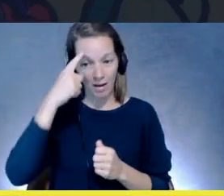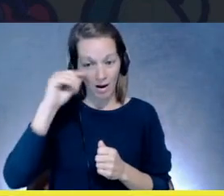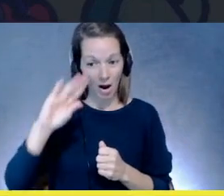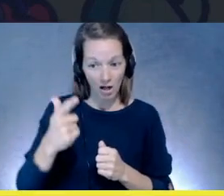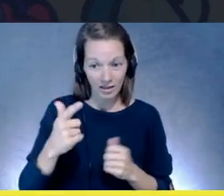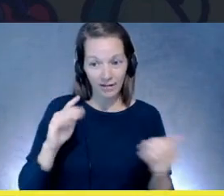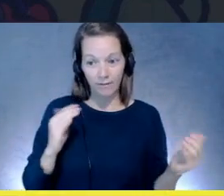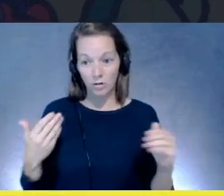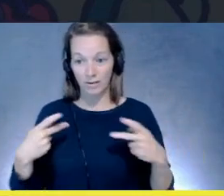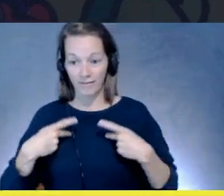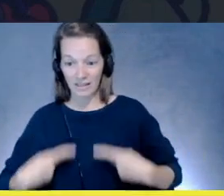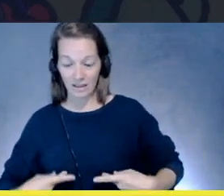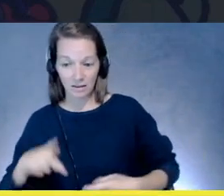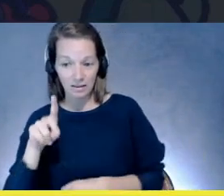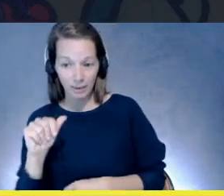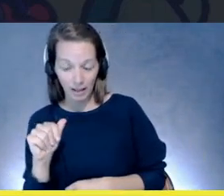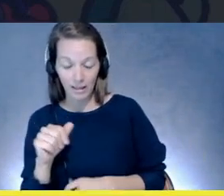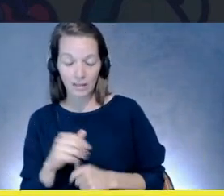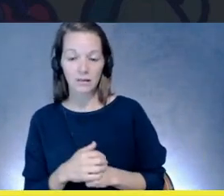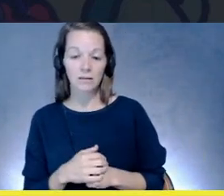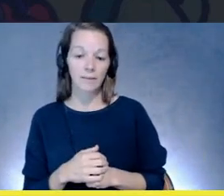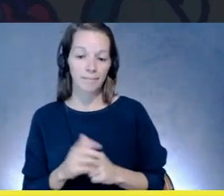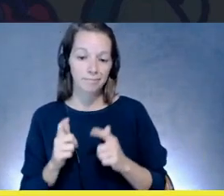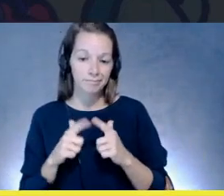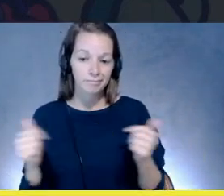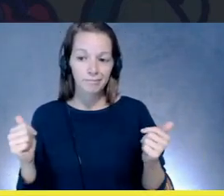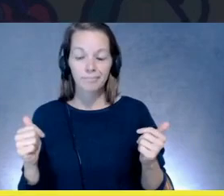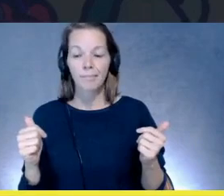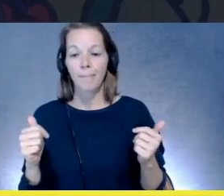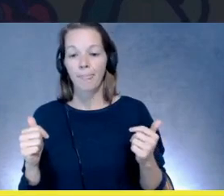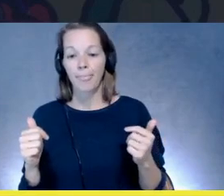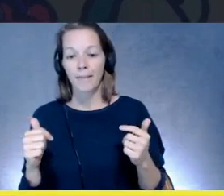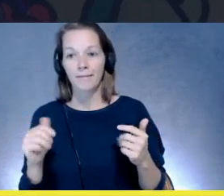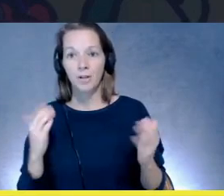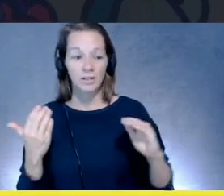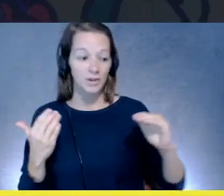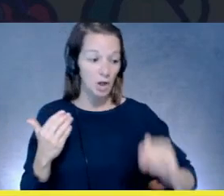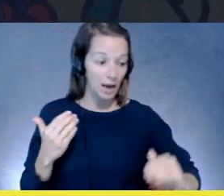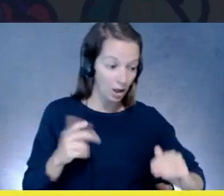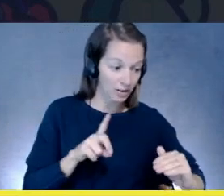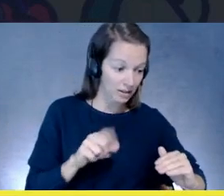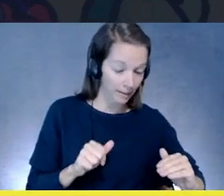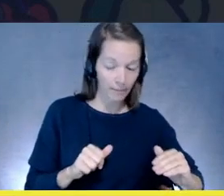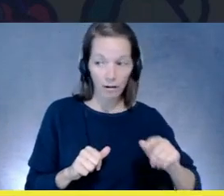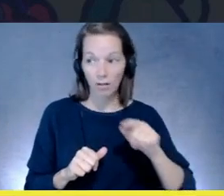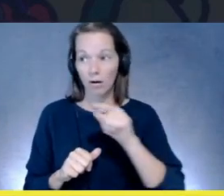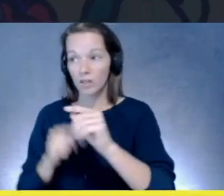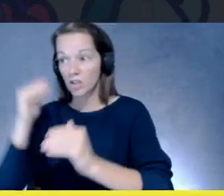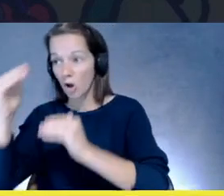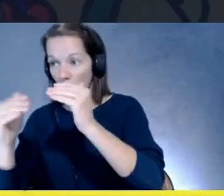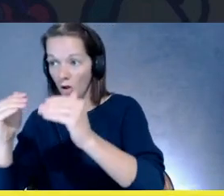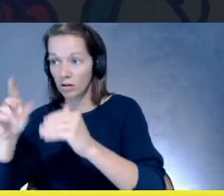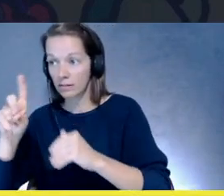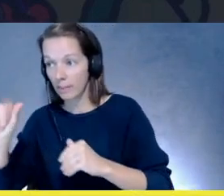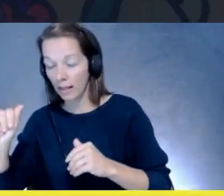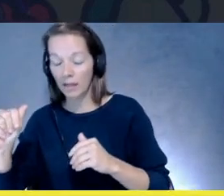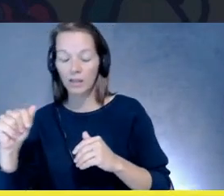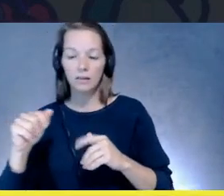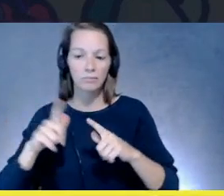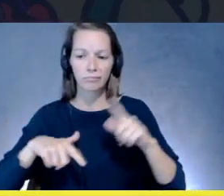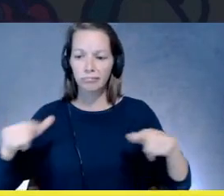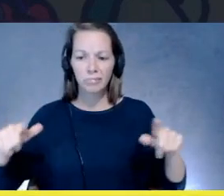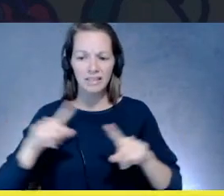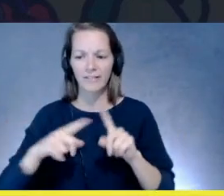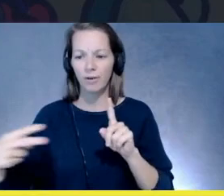physical disabilities, disabilities present from childhood as compared to those in adulthood, and disabilities that impact